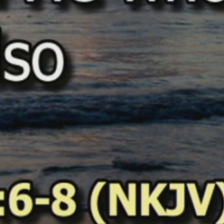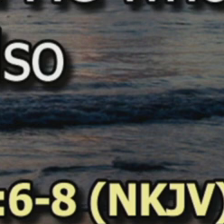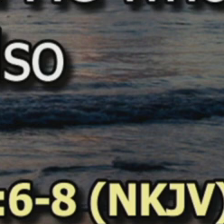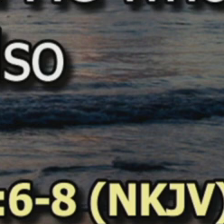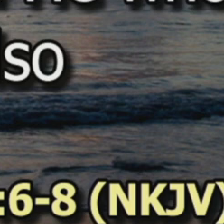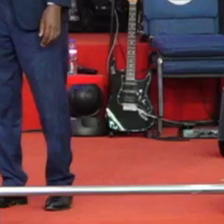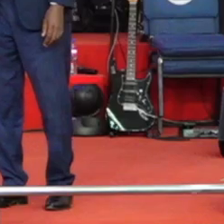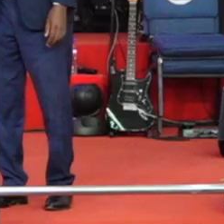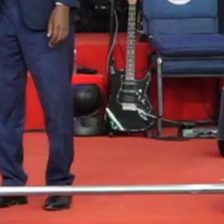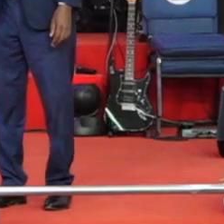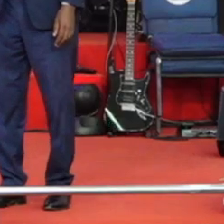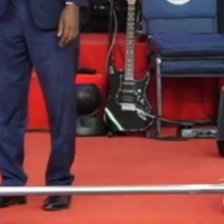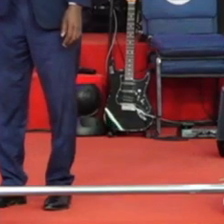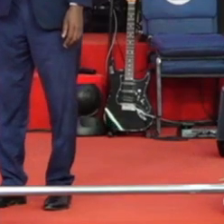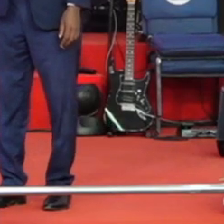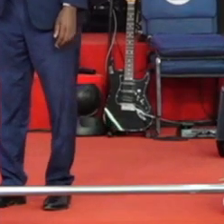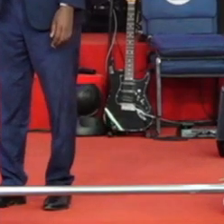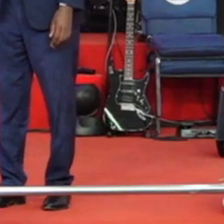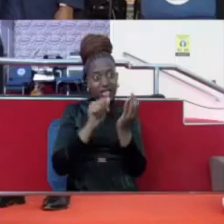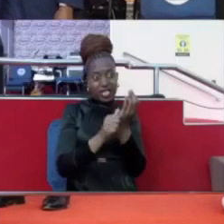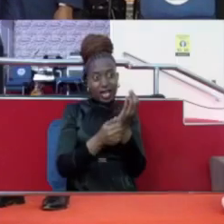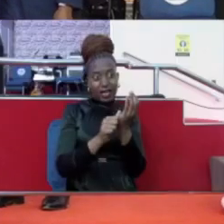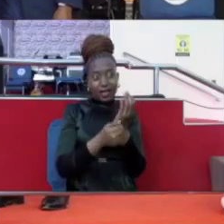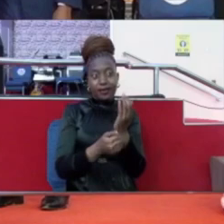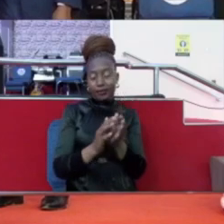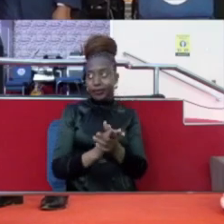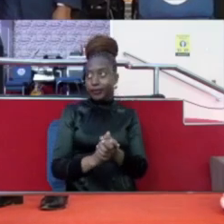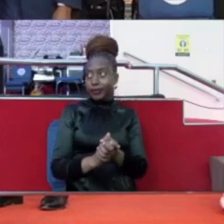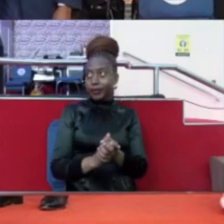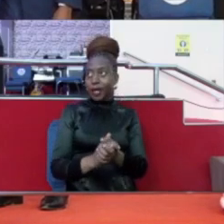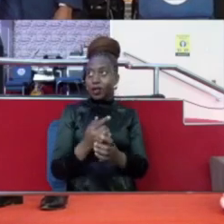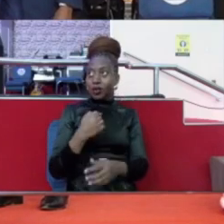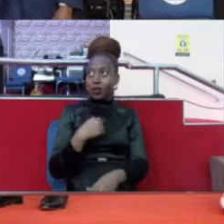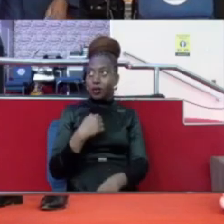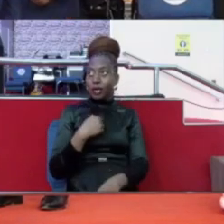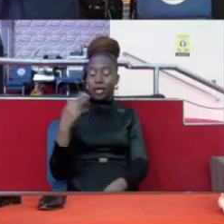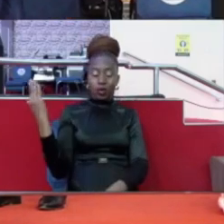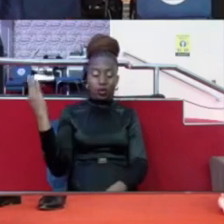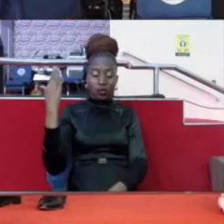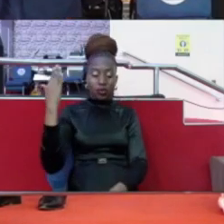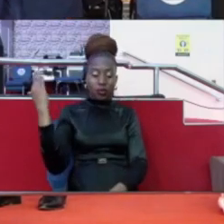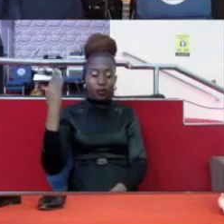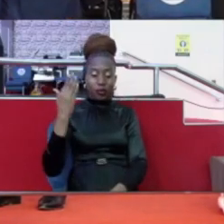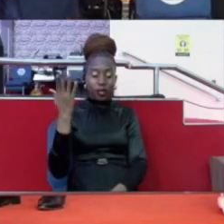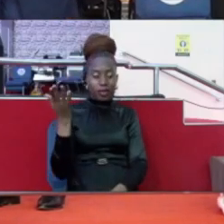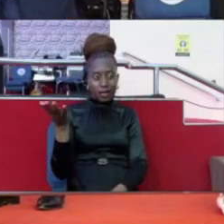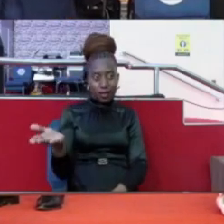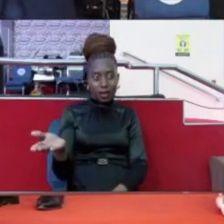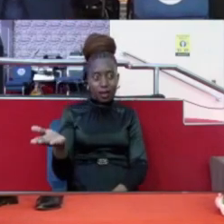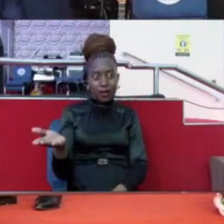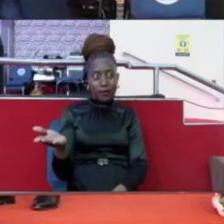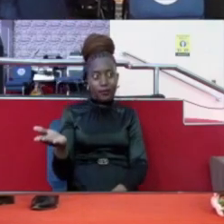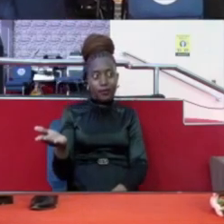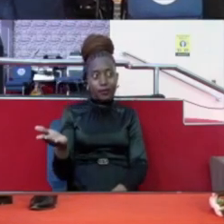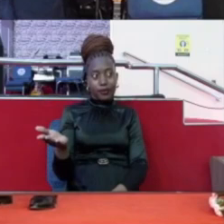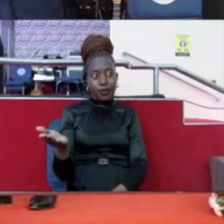some months and months ago. Did I tell you the story about holding a revival there? Nilikuwa Kitale na nikafanya mkutano ufufuo. And it was a very